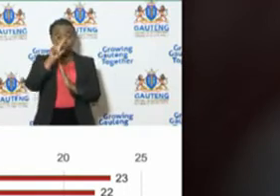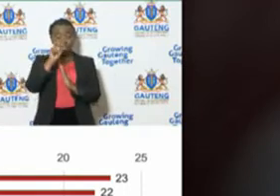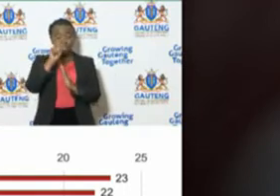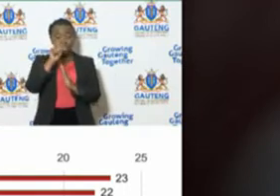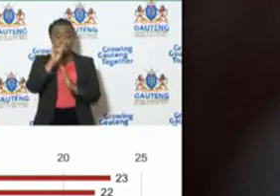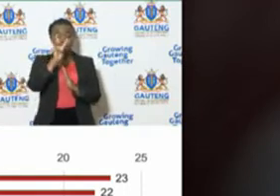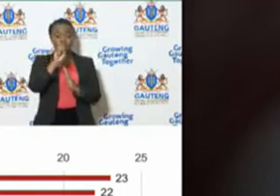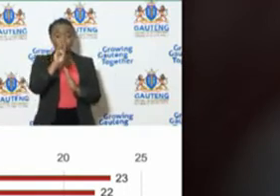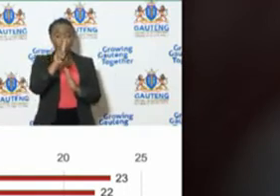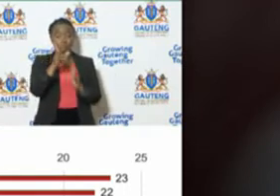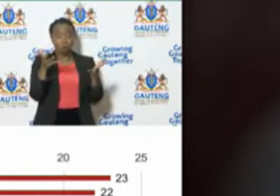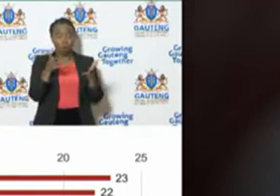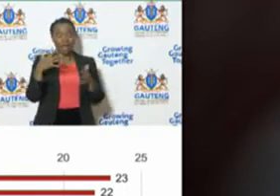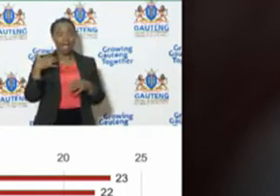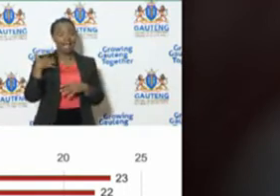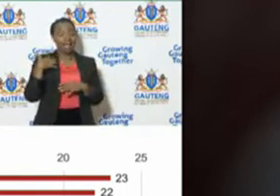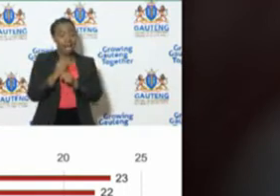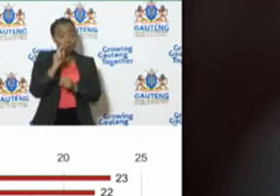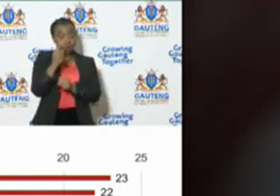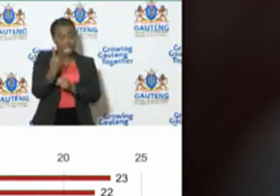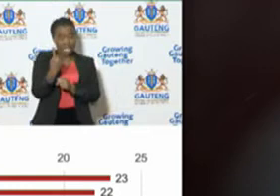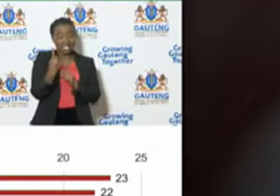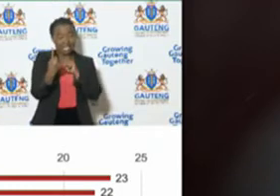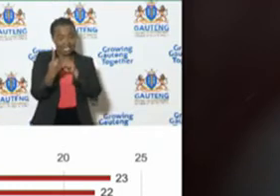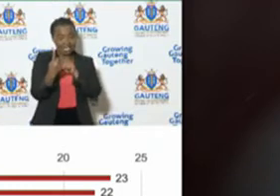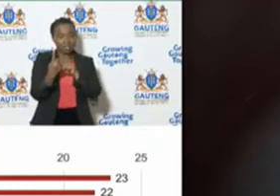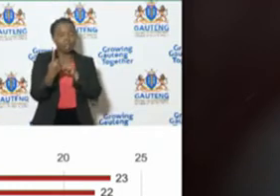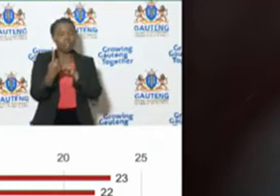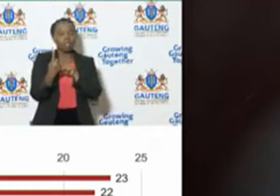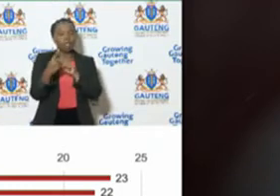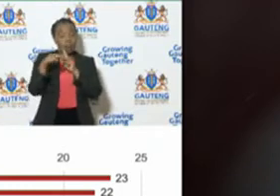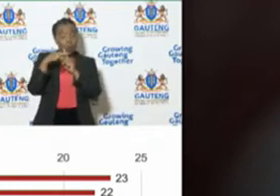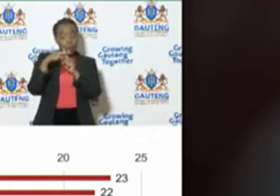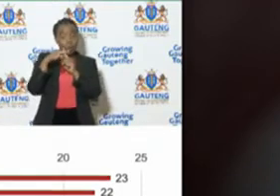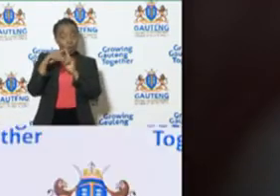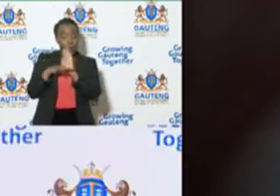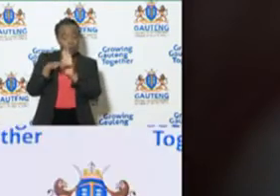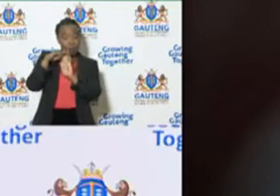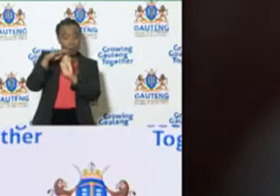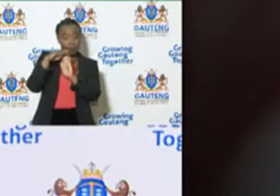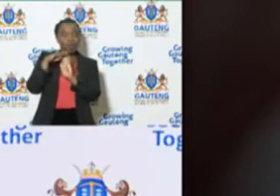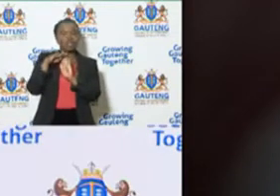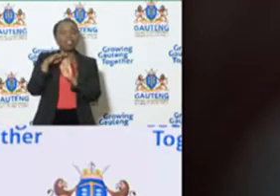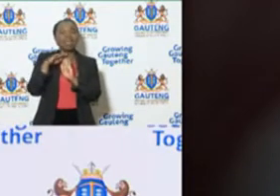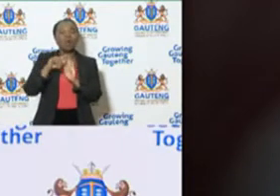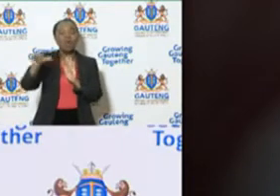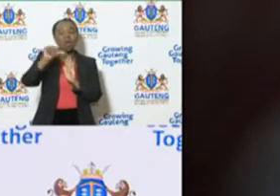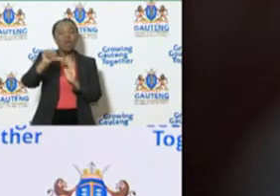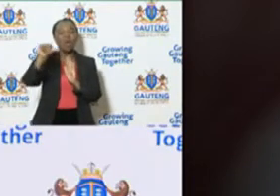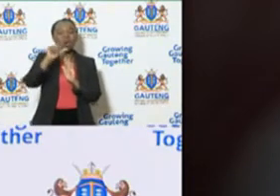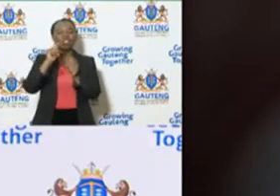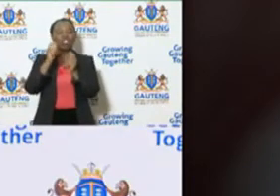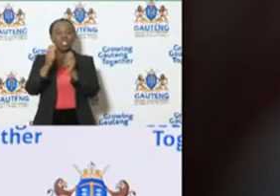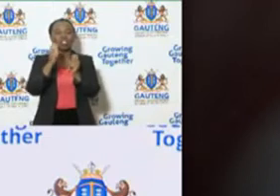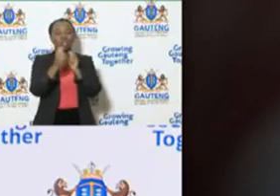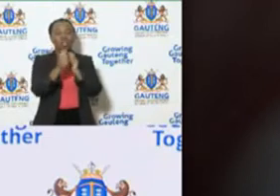in Gauteng that have got more cases is something that is changing every week. Next week, we may present